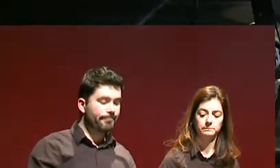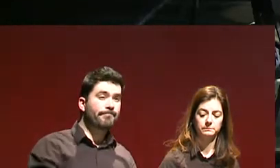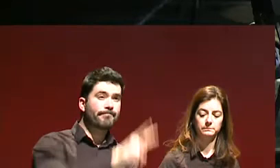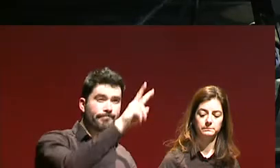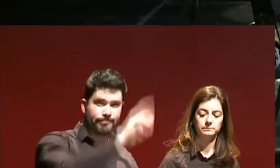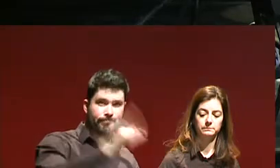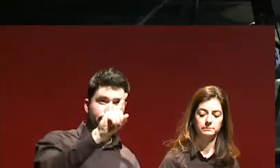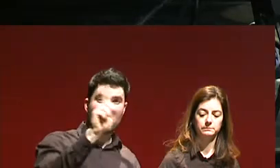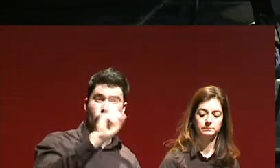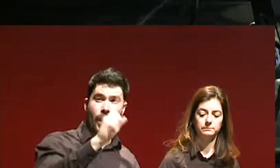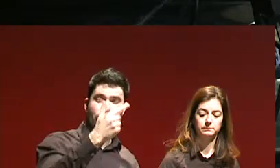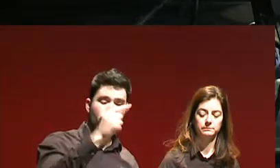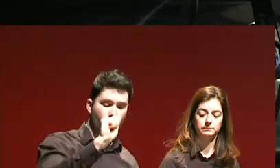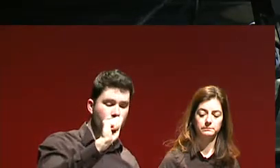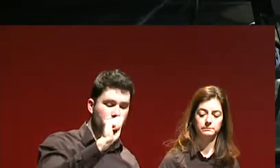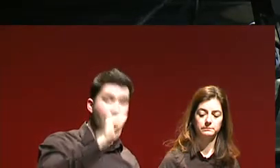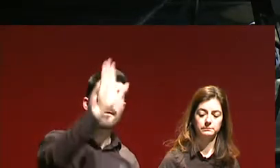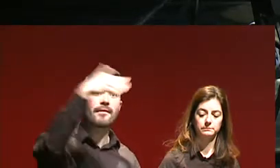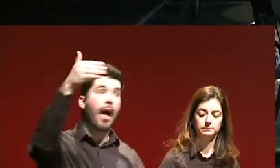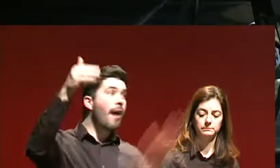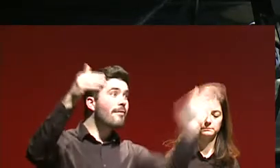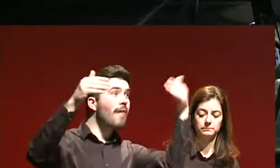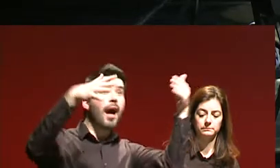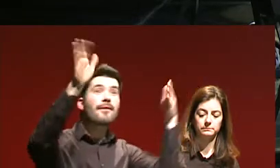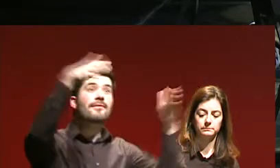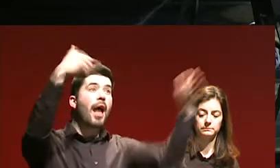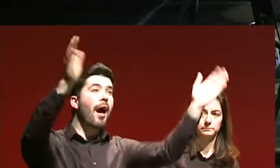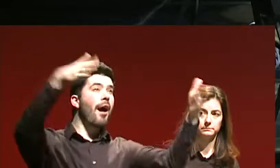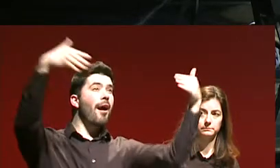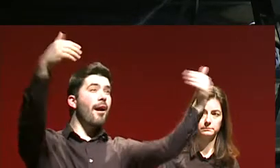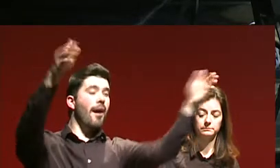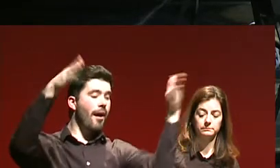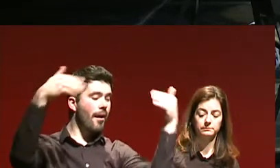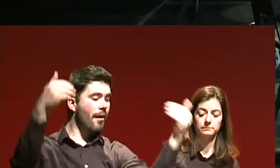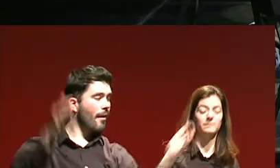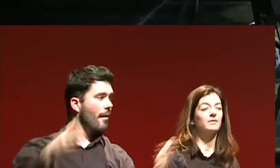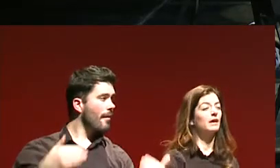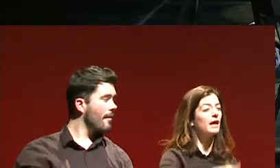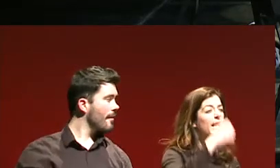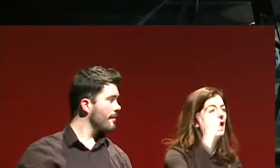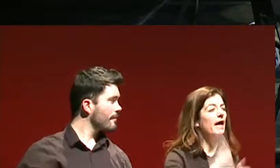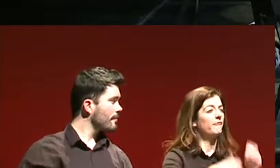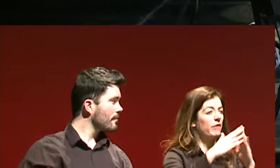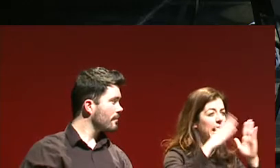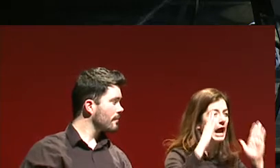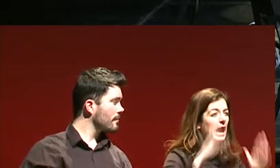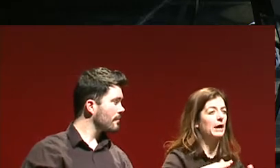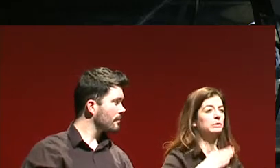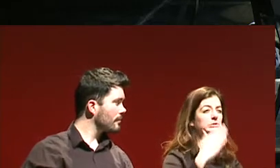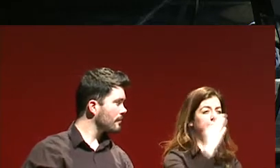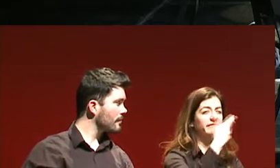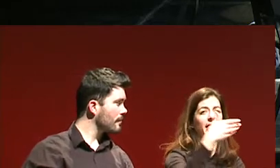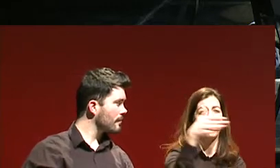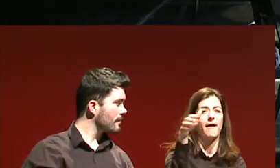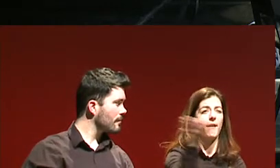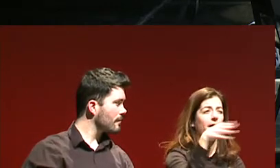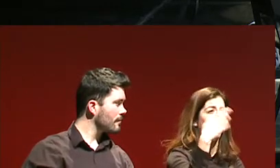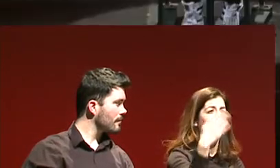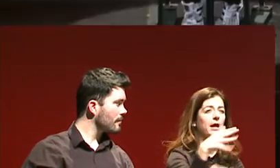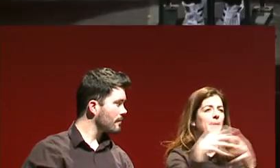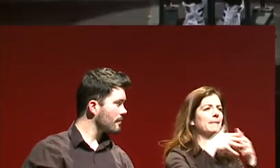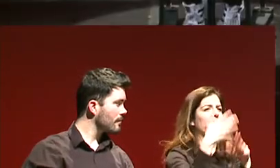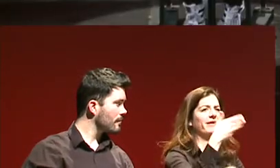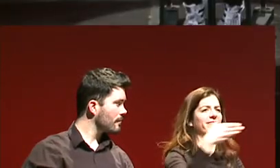2001. Stockbridge, Georgia. Flags. Flags. Flags. Every house in our street has an American flag. After